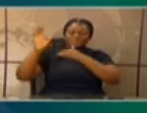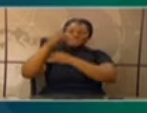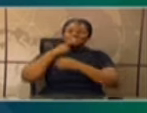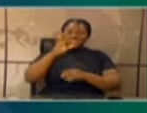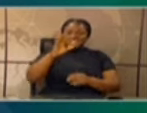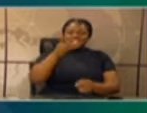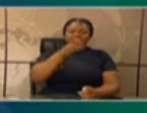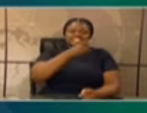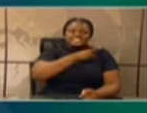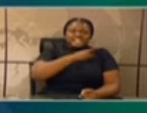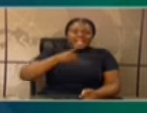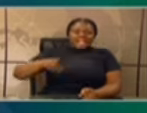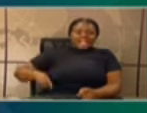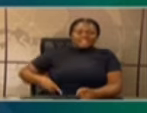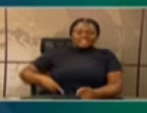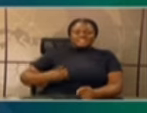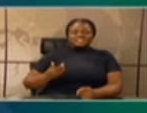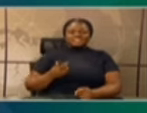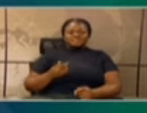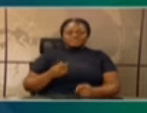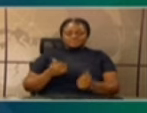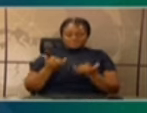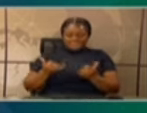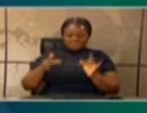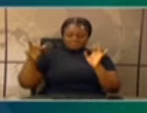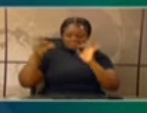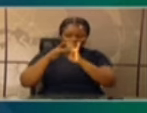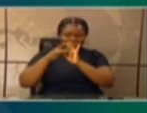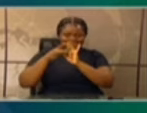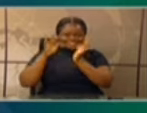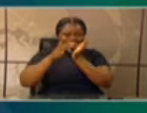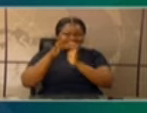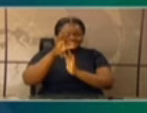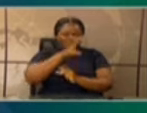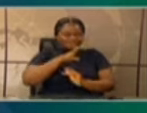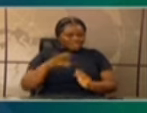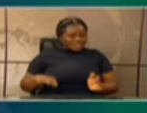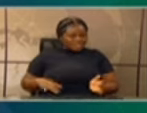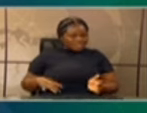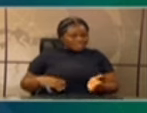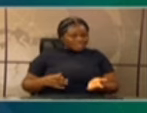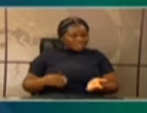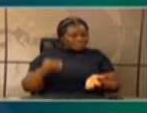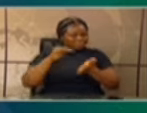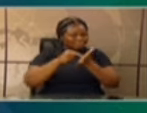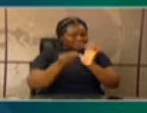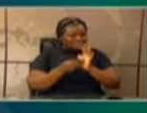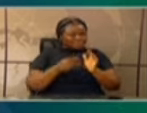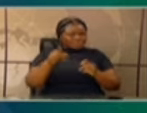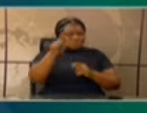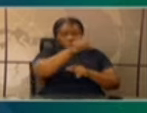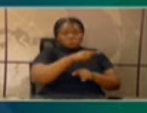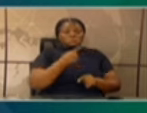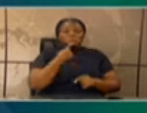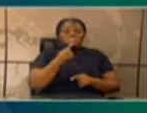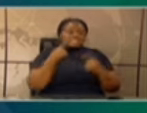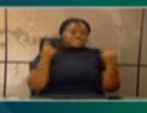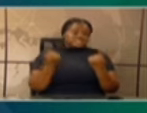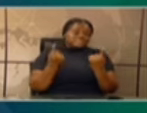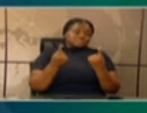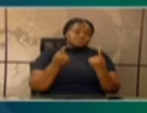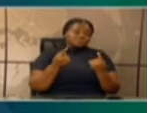David, in Timmy, any years, Sam Penaba to me the years, but they are. And the Wakopa, one of us says, yet, I'm